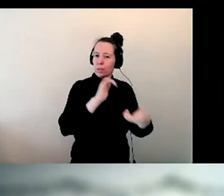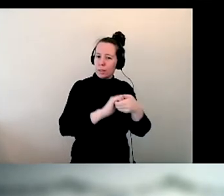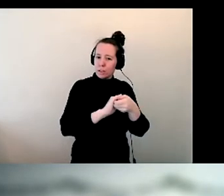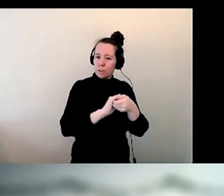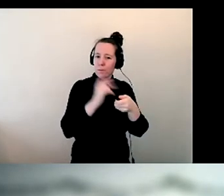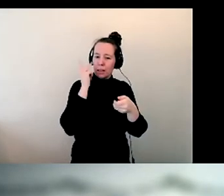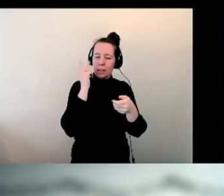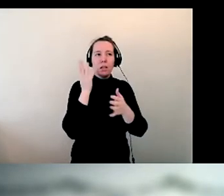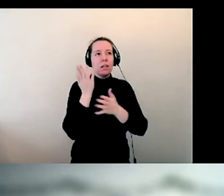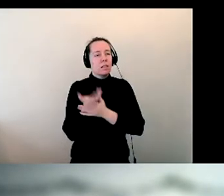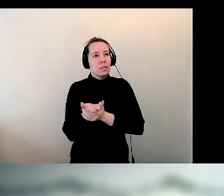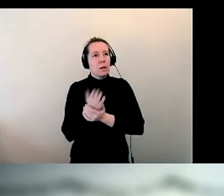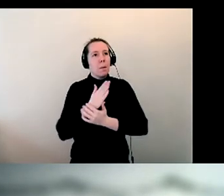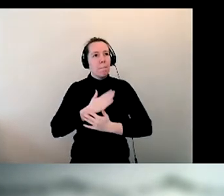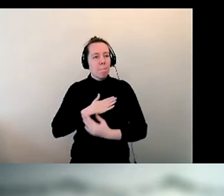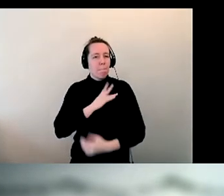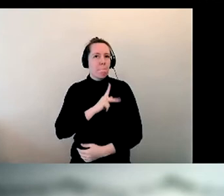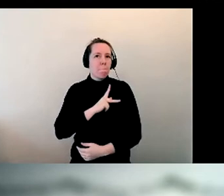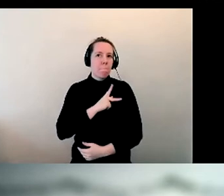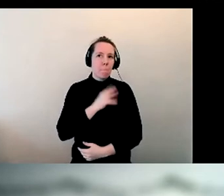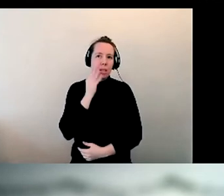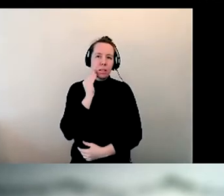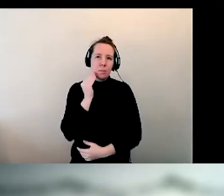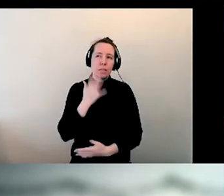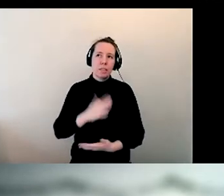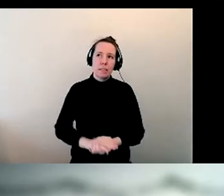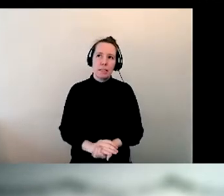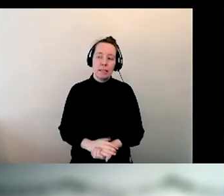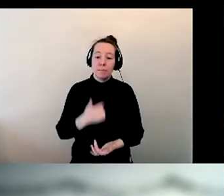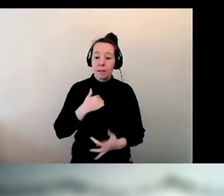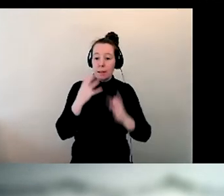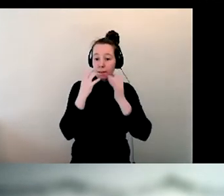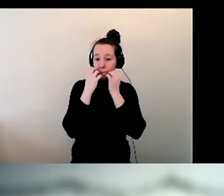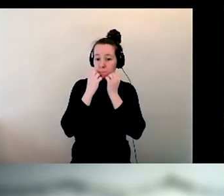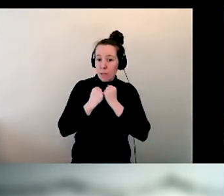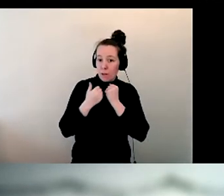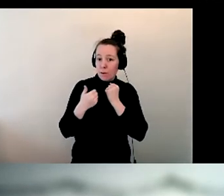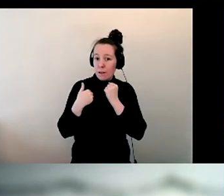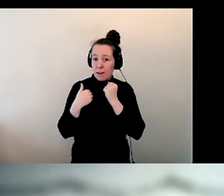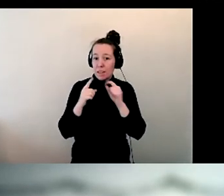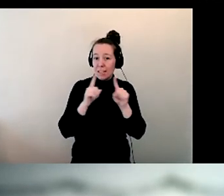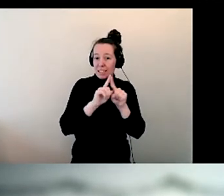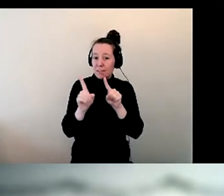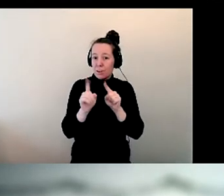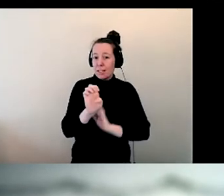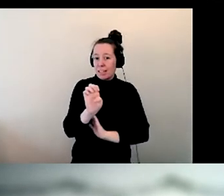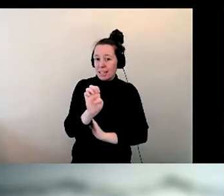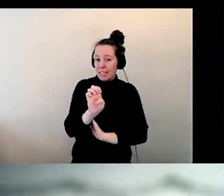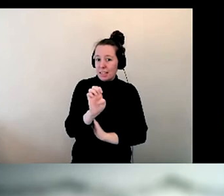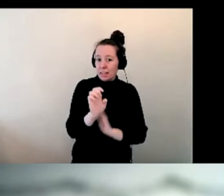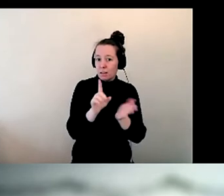think the thing that means the most to me is receiving ARCs and receiving e-copies,